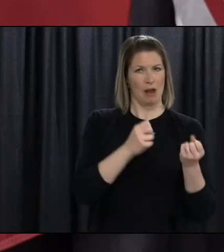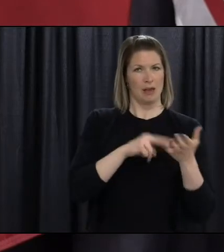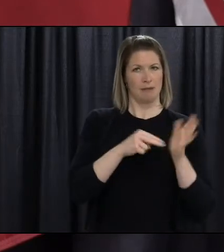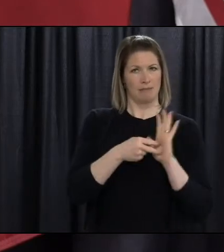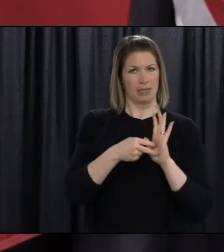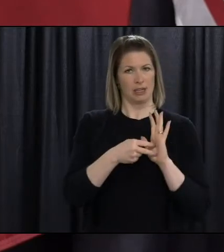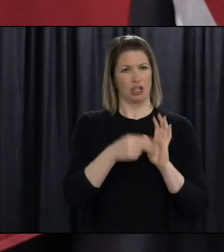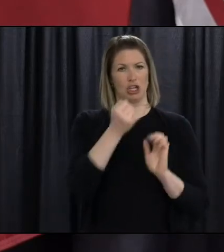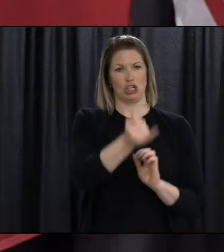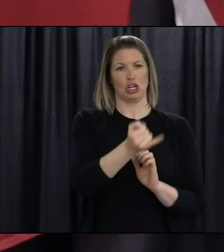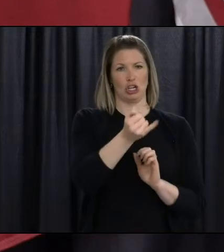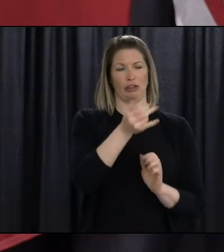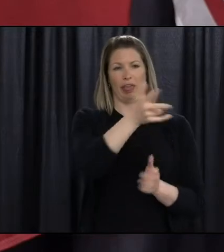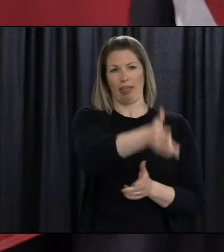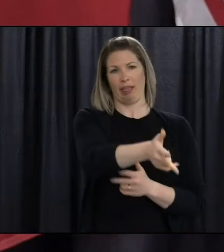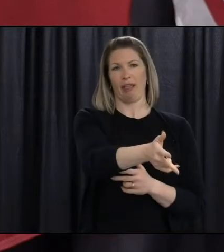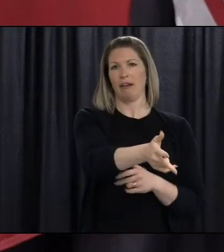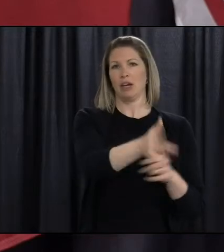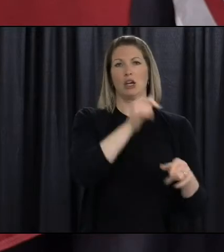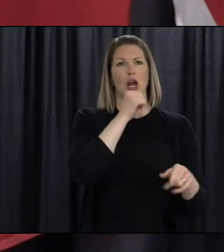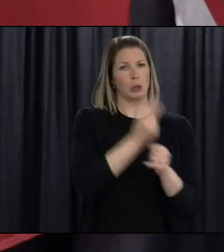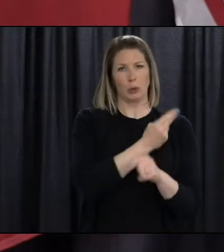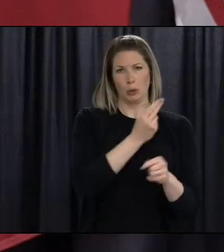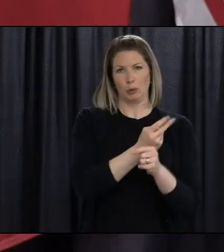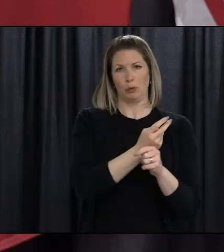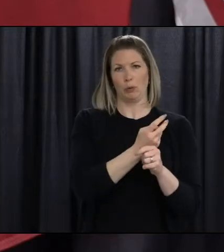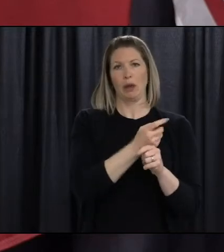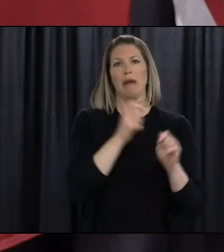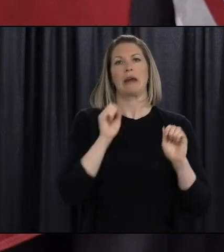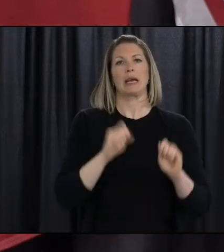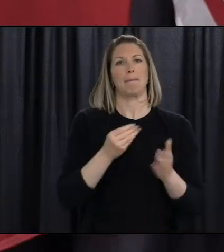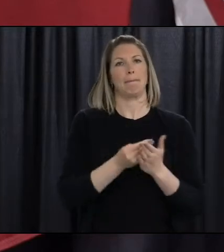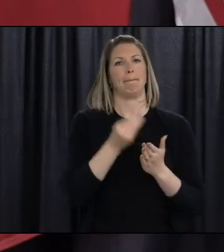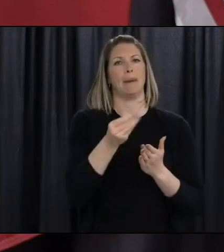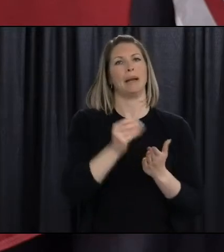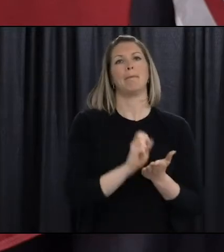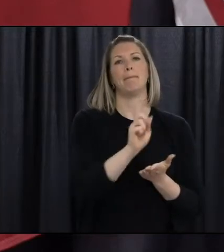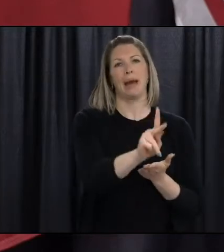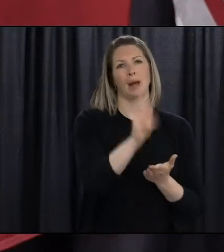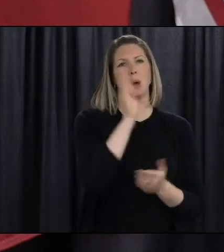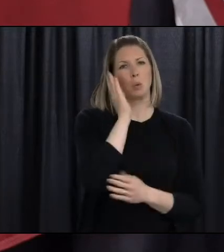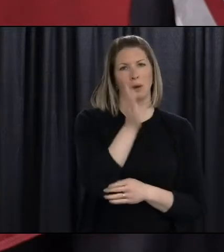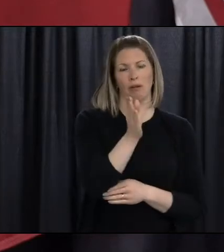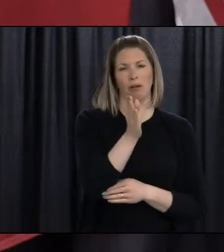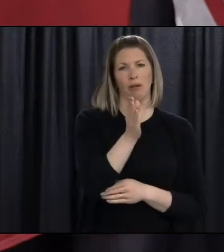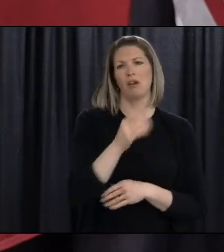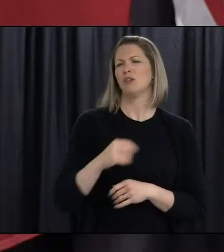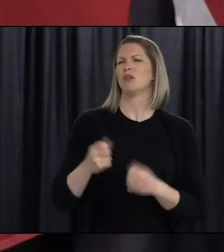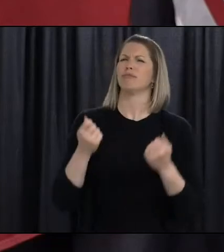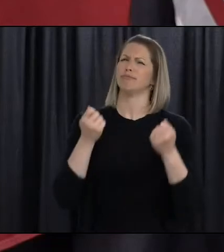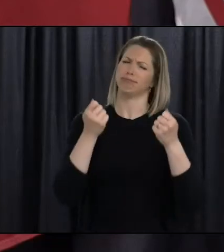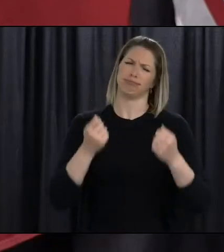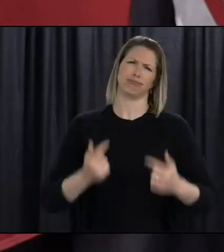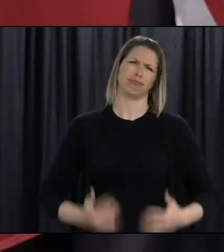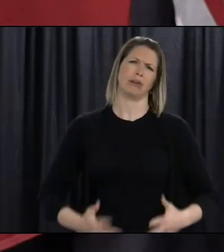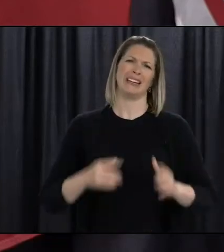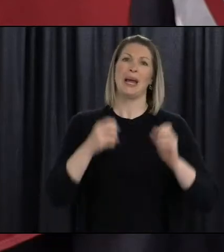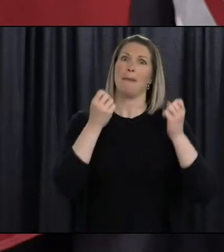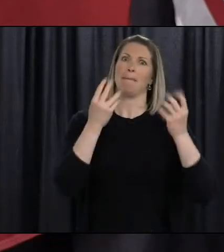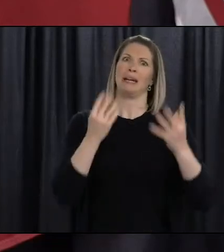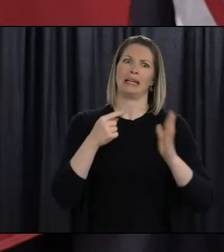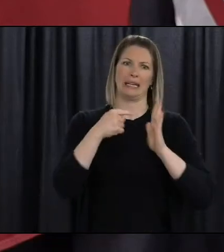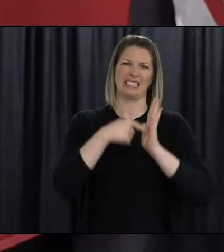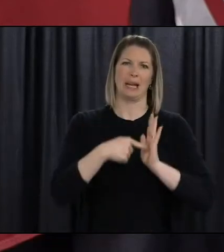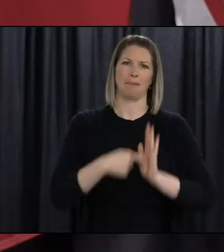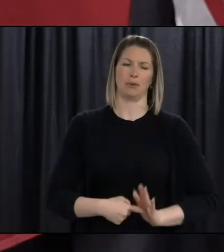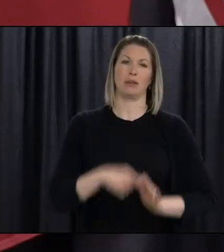to file annual returns under the company and deeds online payment filing fee. So these are a number of examples that